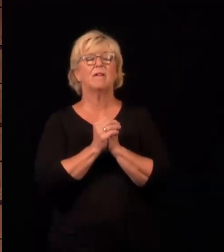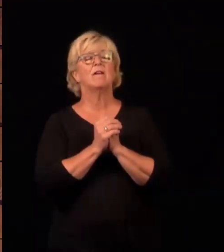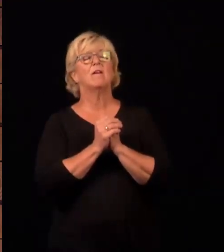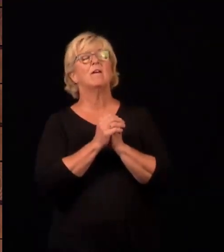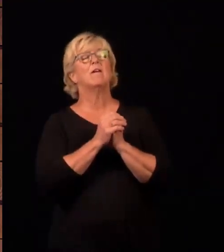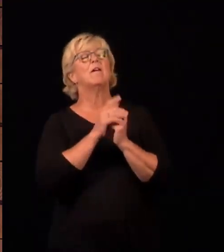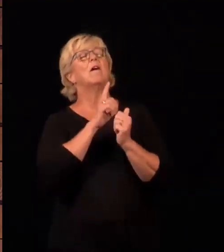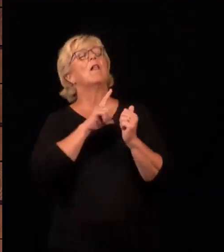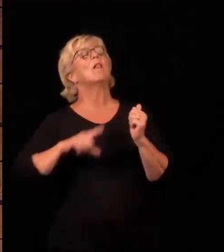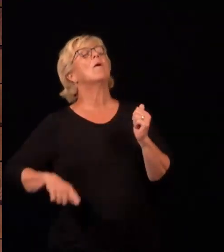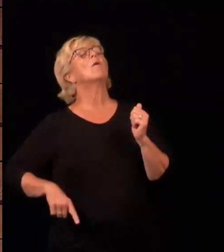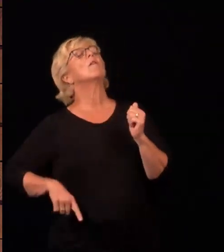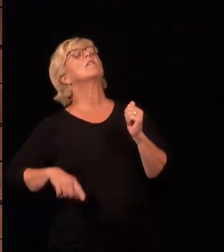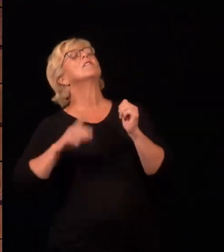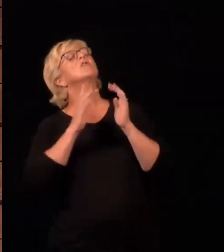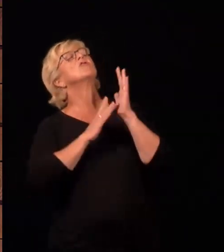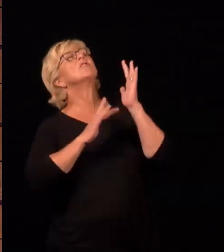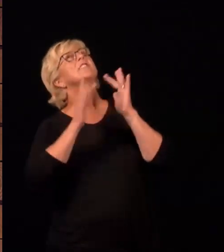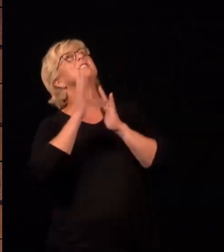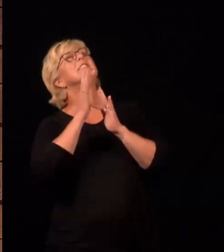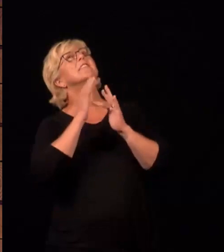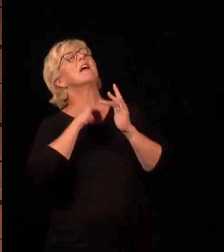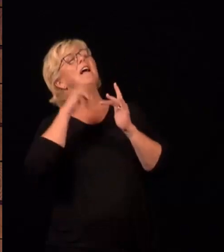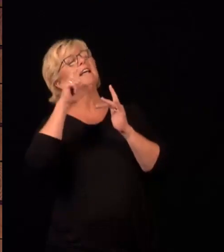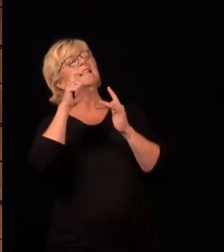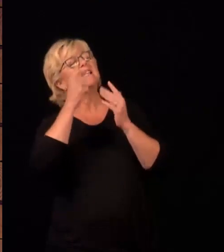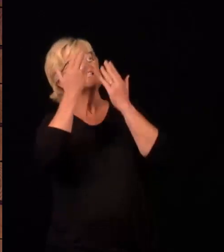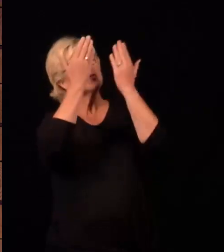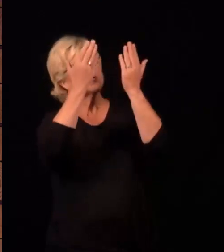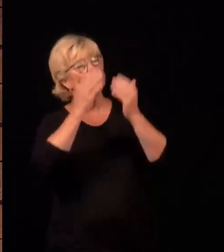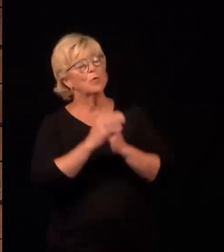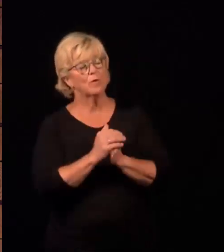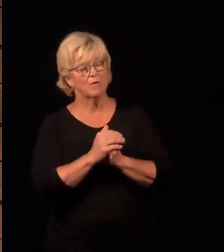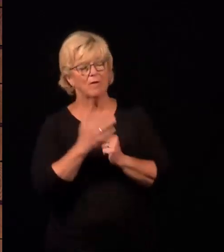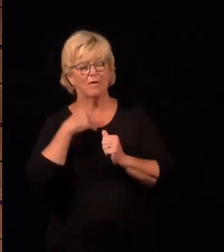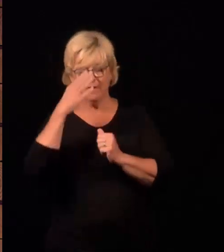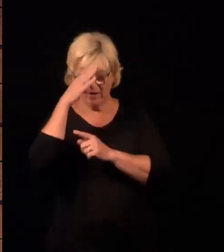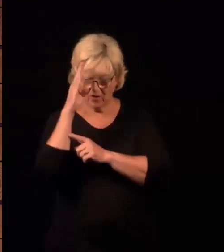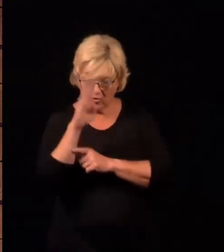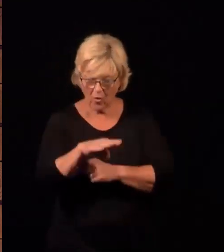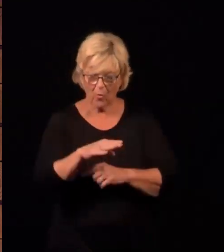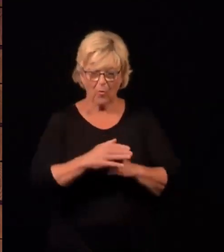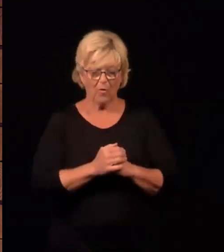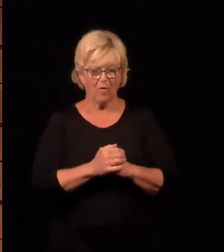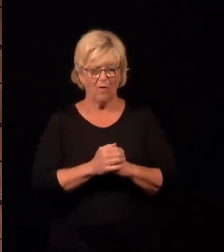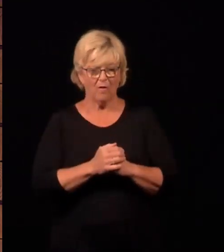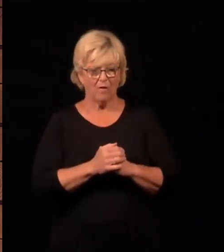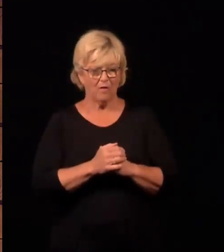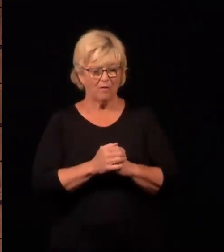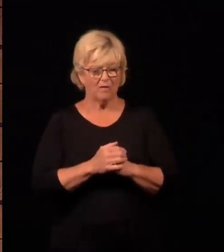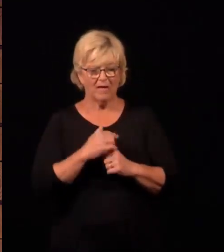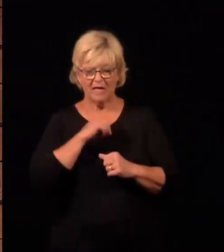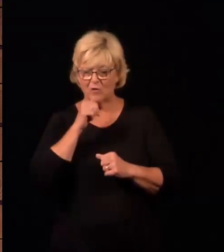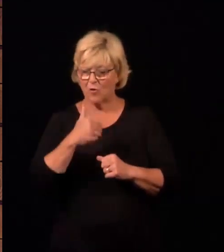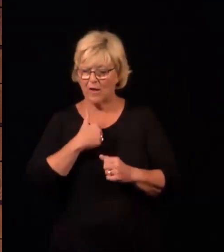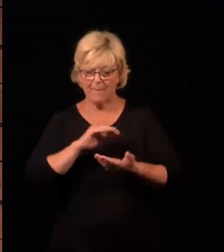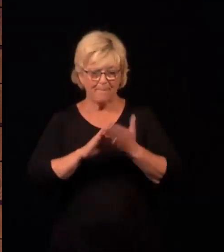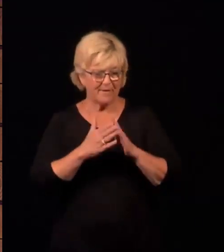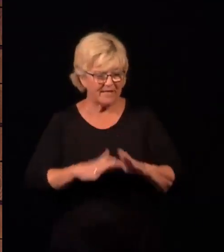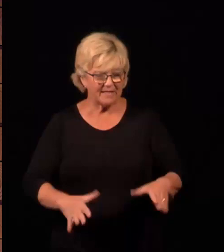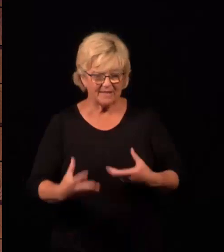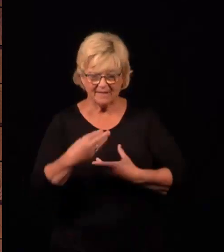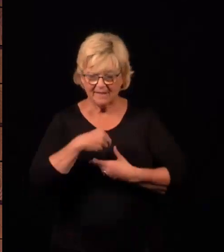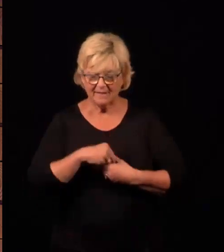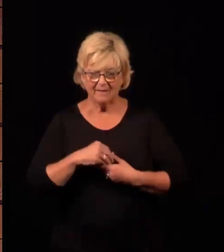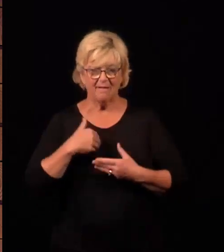Lord Jesus, I need you. I know that I lack peace.